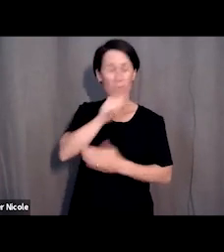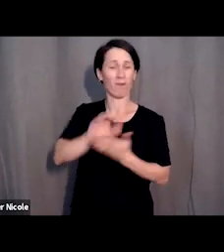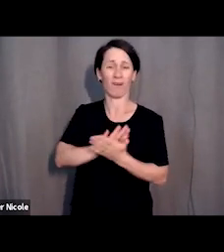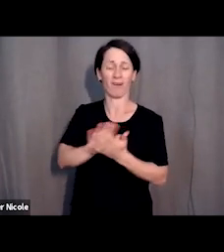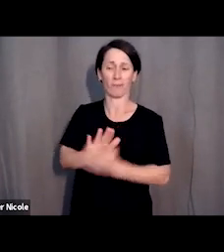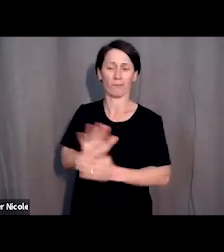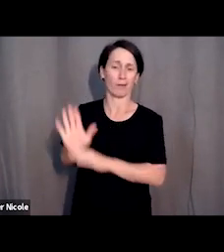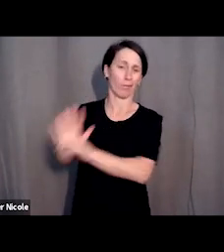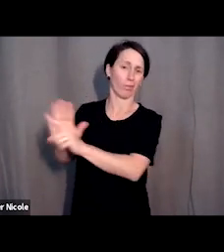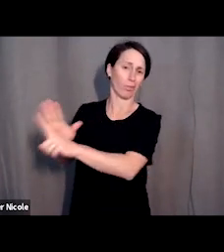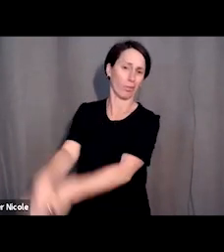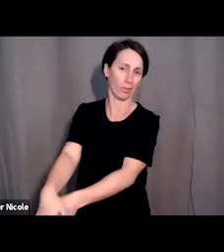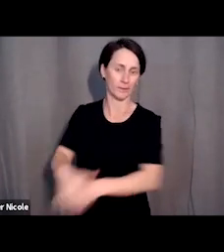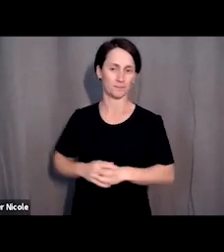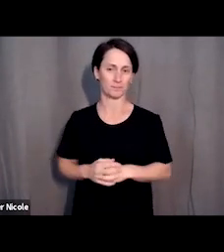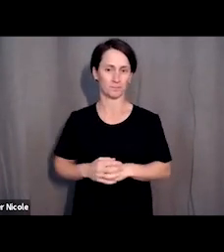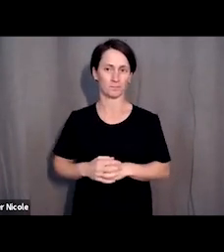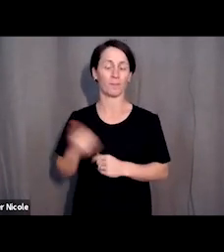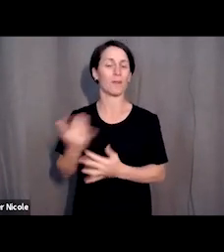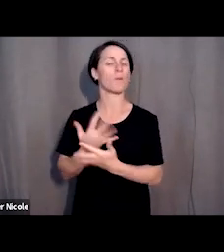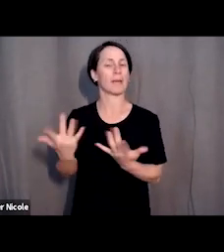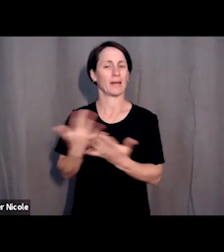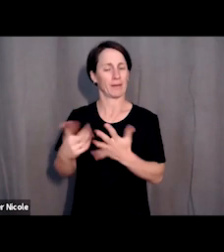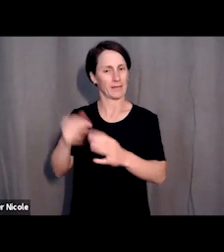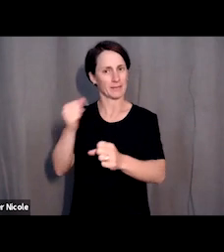There's quite a few examples that we got of that overshadowing.